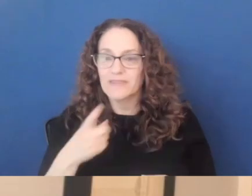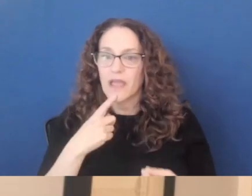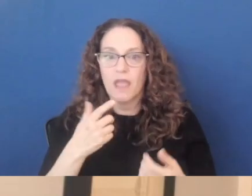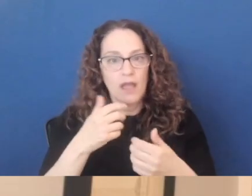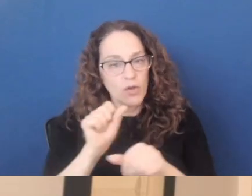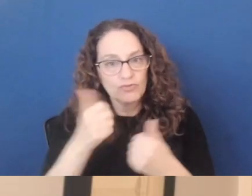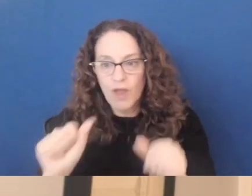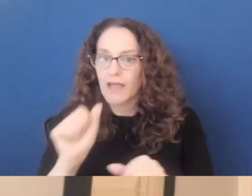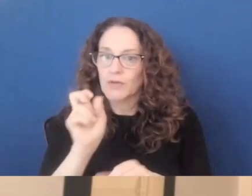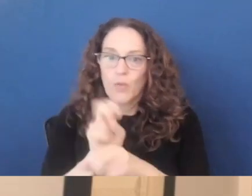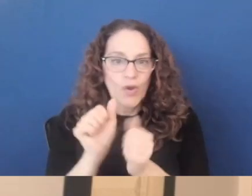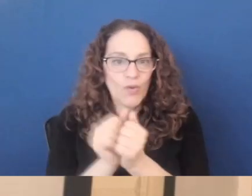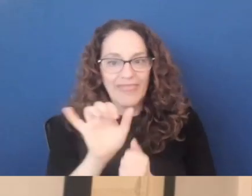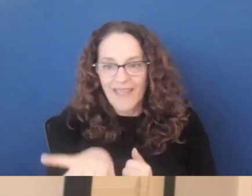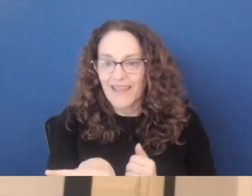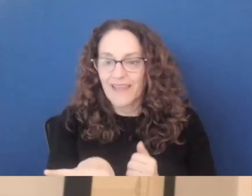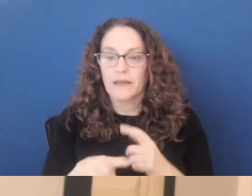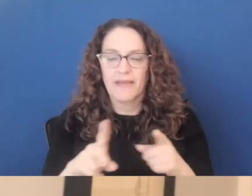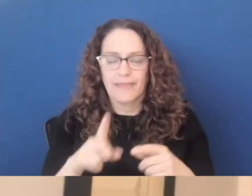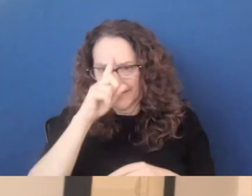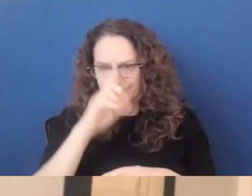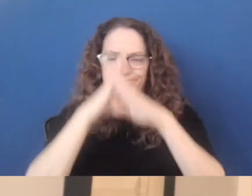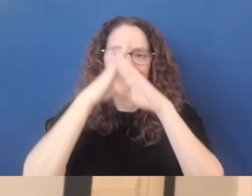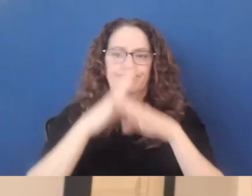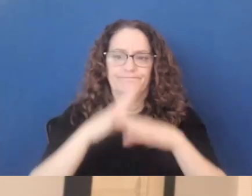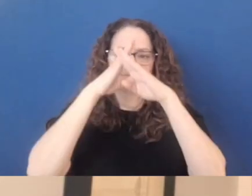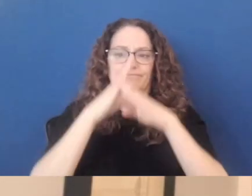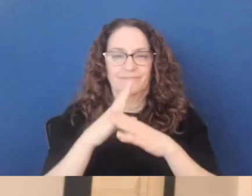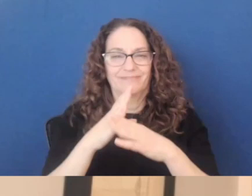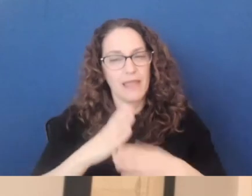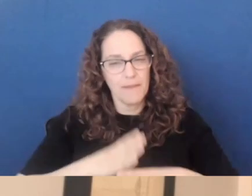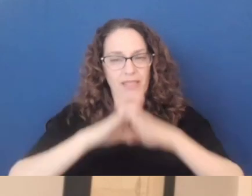with those, they stand in the way of their samadhi, of